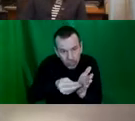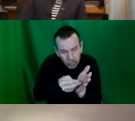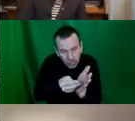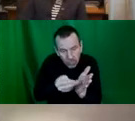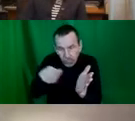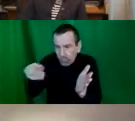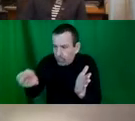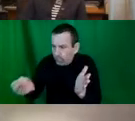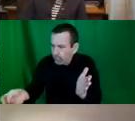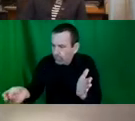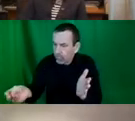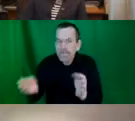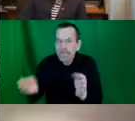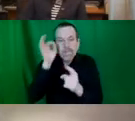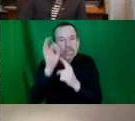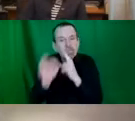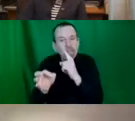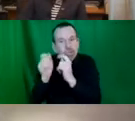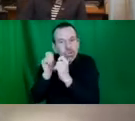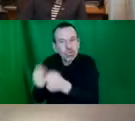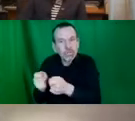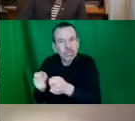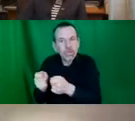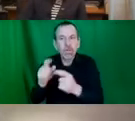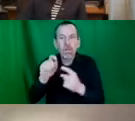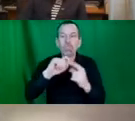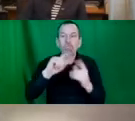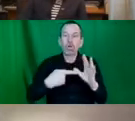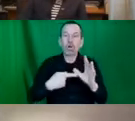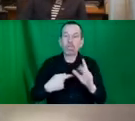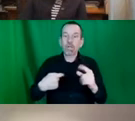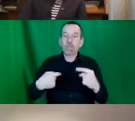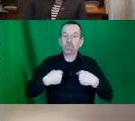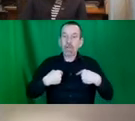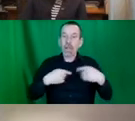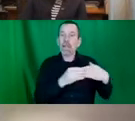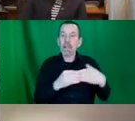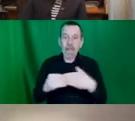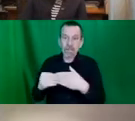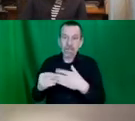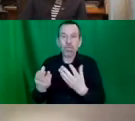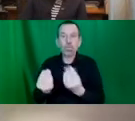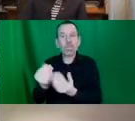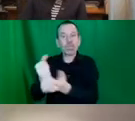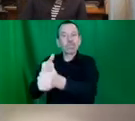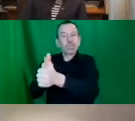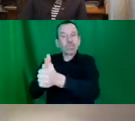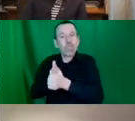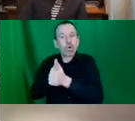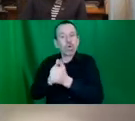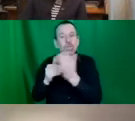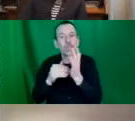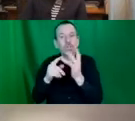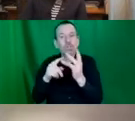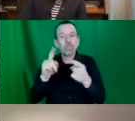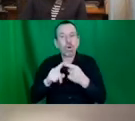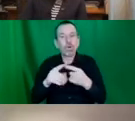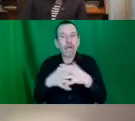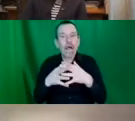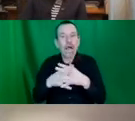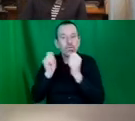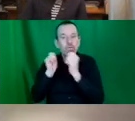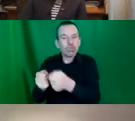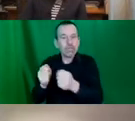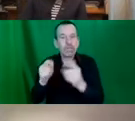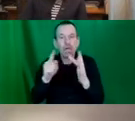phytate treatment. This project was being led by me, supported by Zoe, who is an expert in treating iron gall ink. They will then be repaired